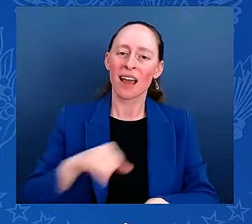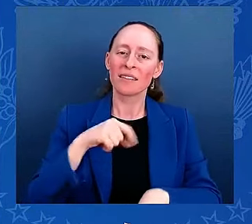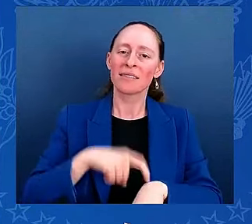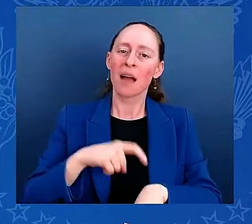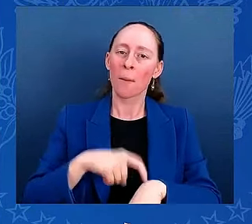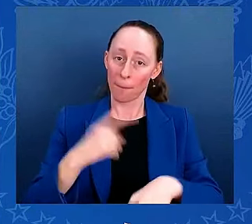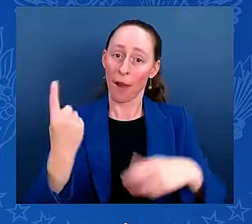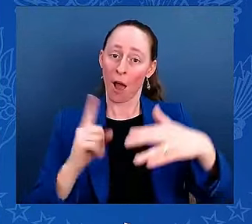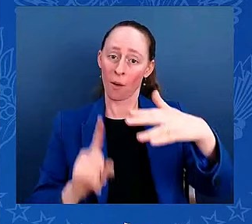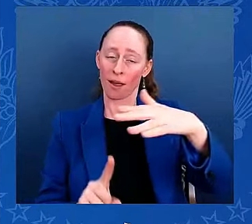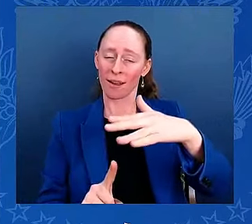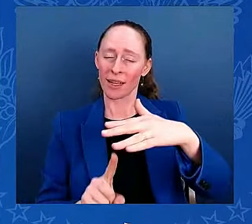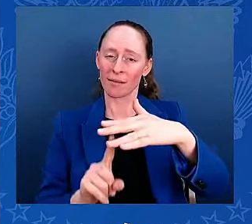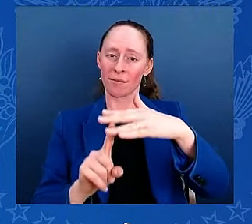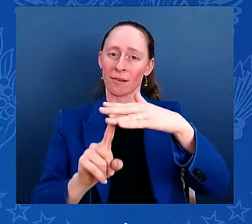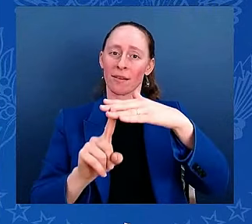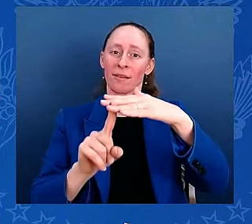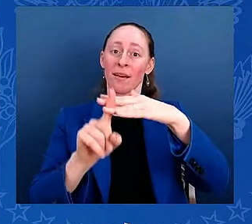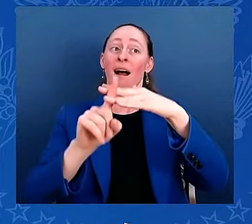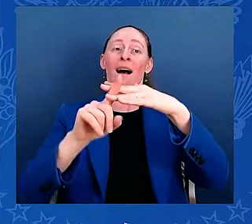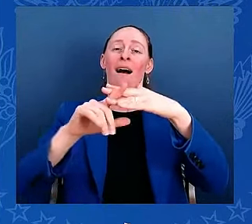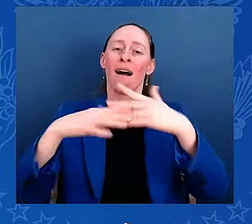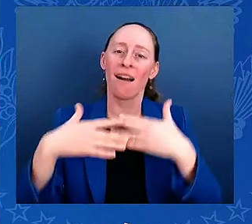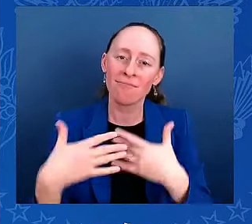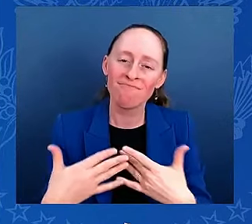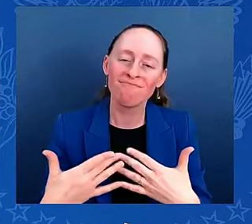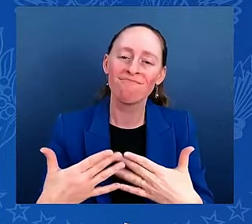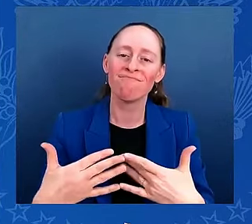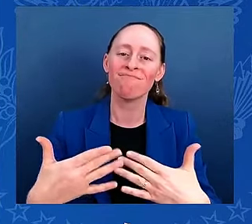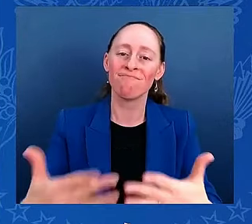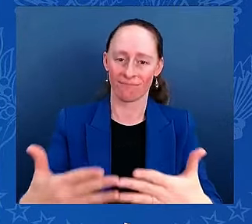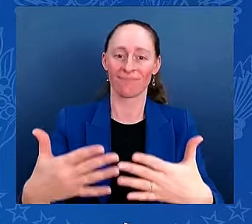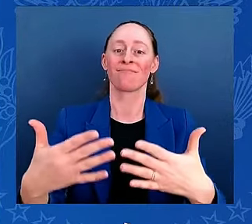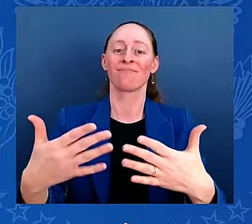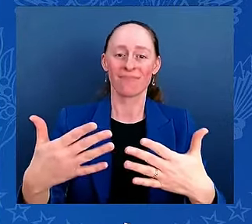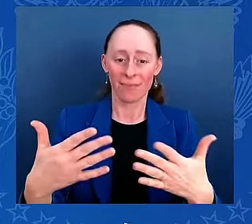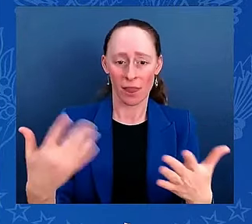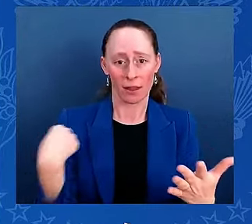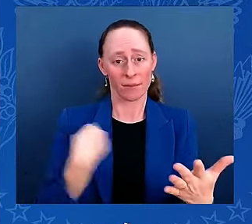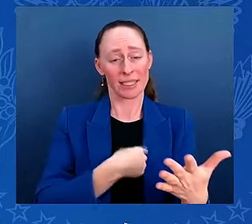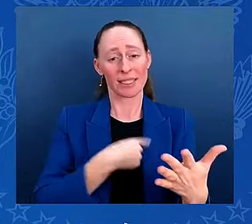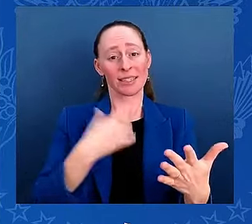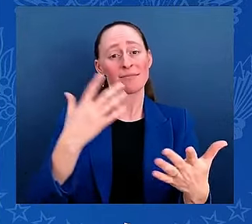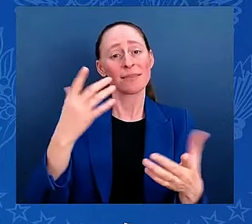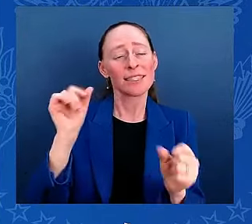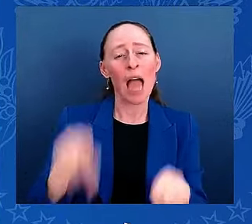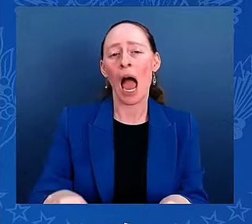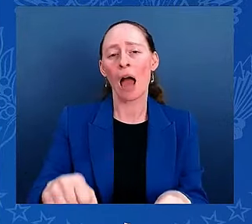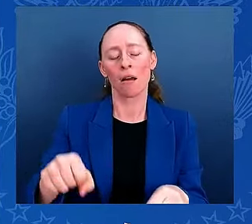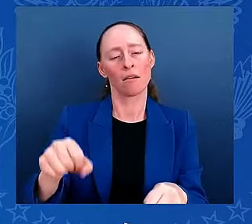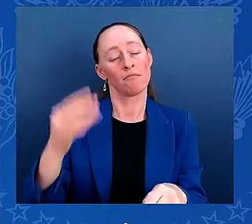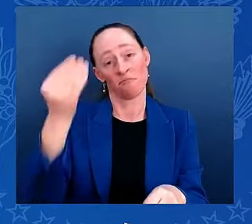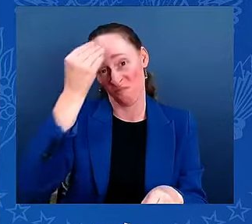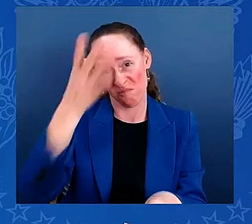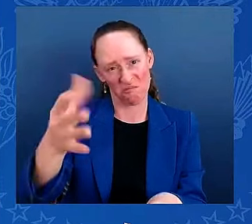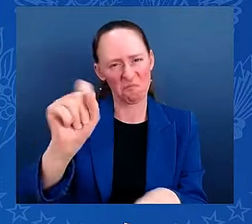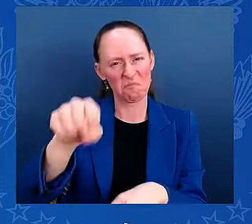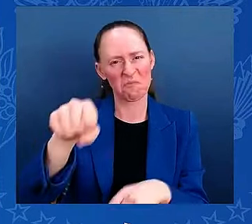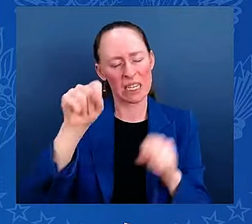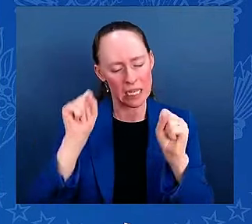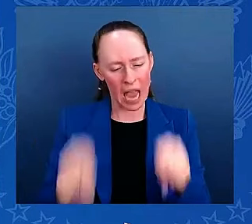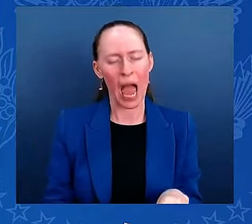sustain it. There's so much we can get done. and will get done based on the way the legislation